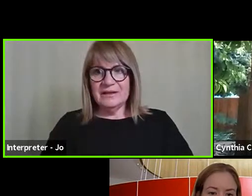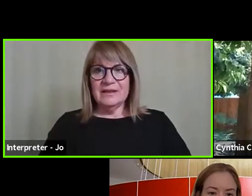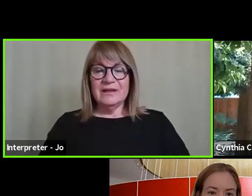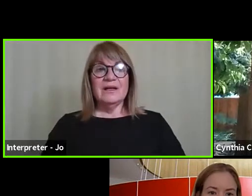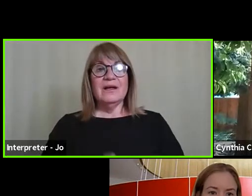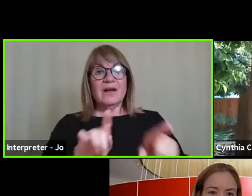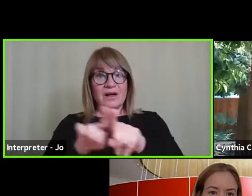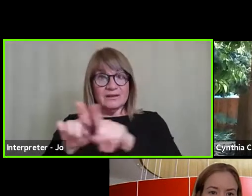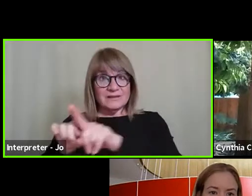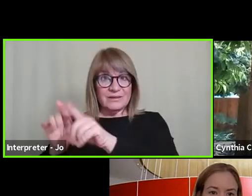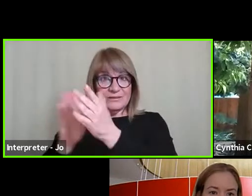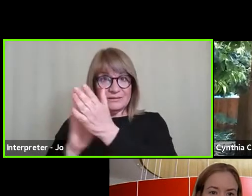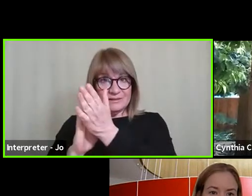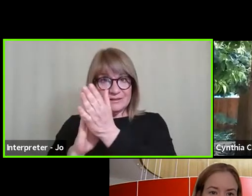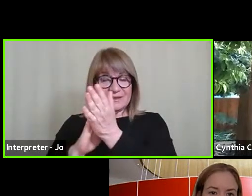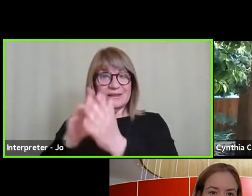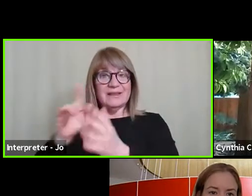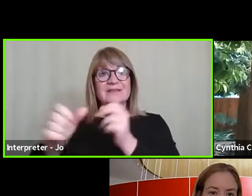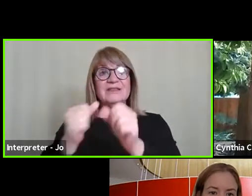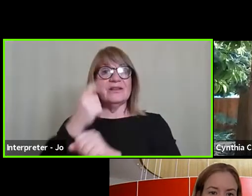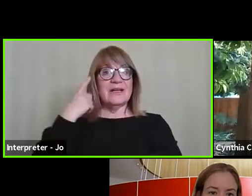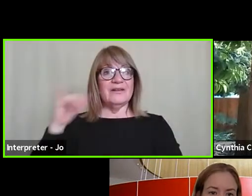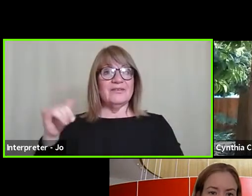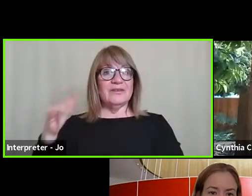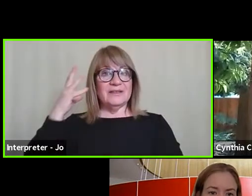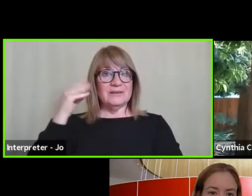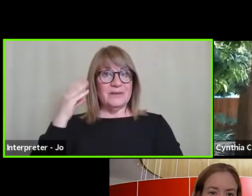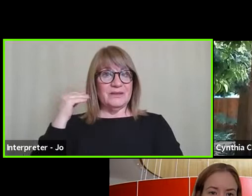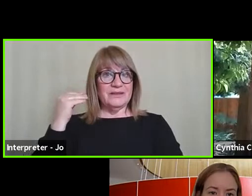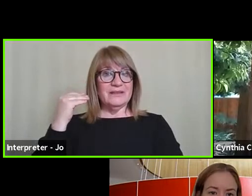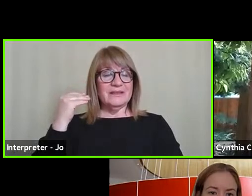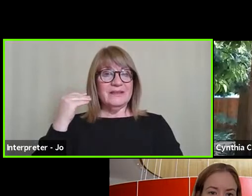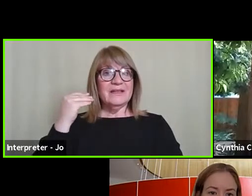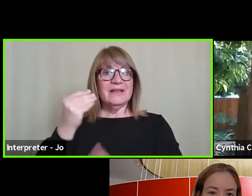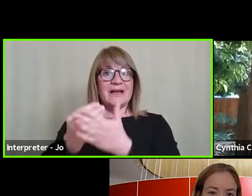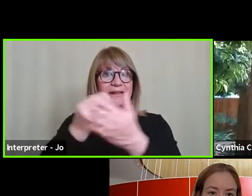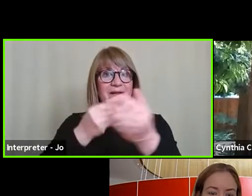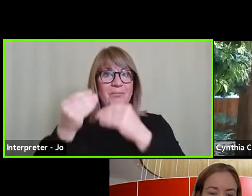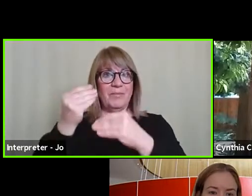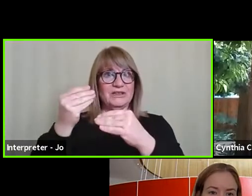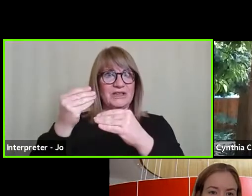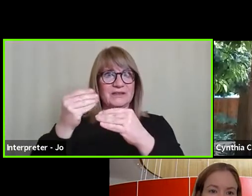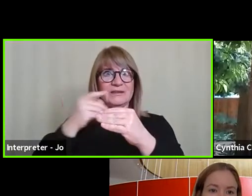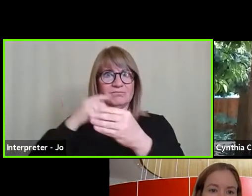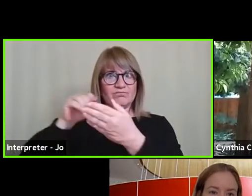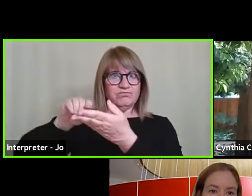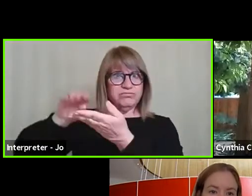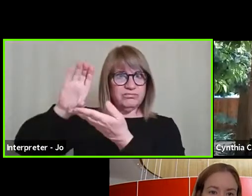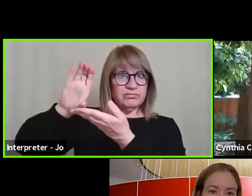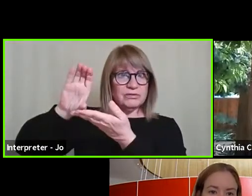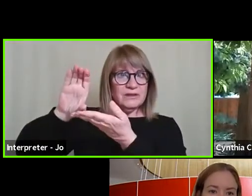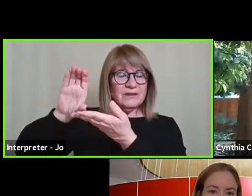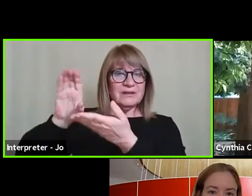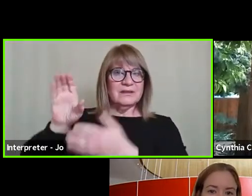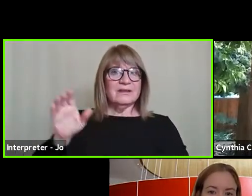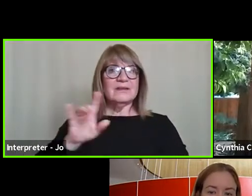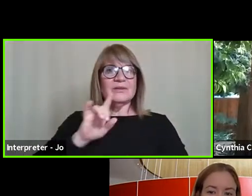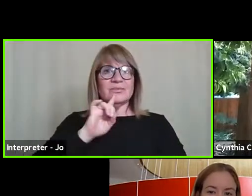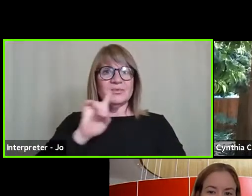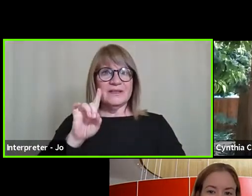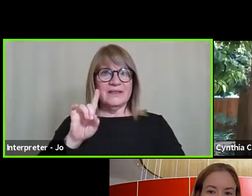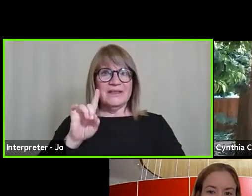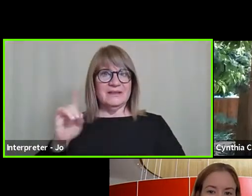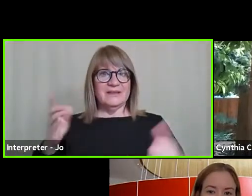california was experiencing a large surplus in the budget that has also really um allowed